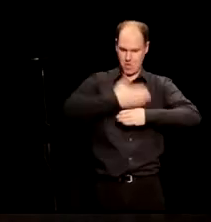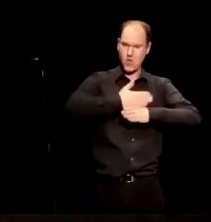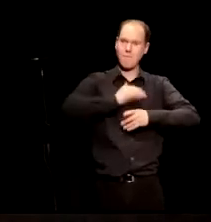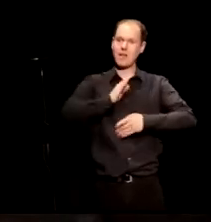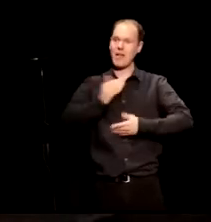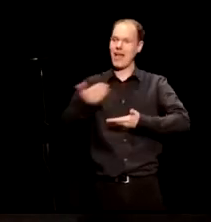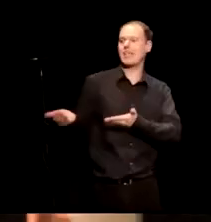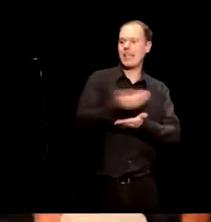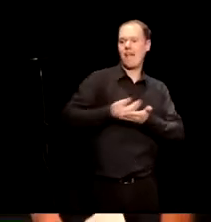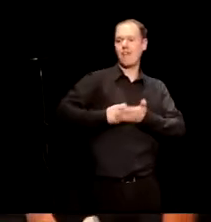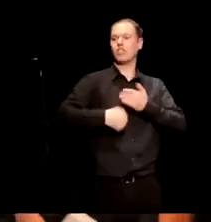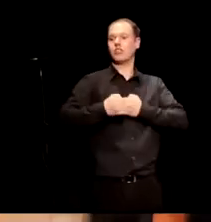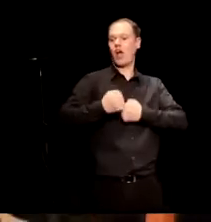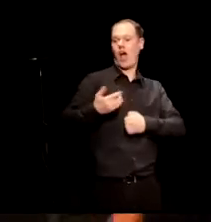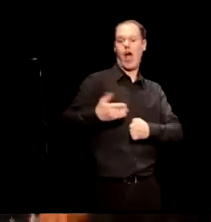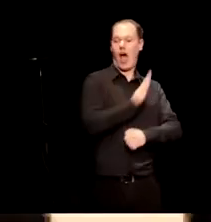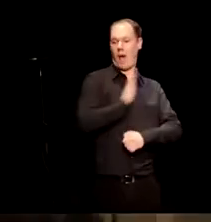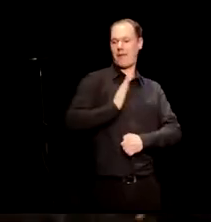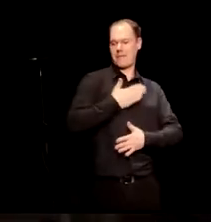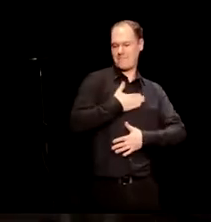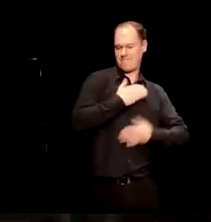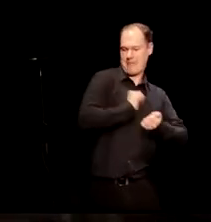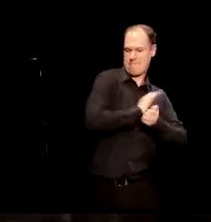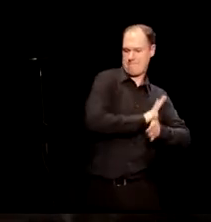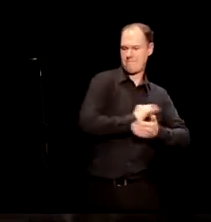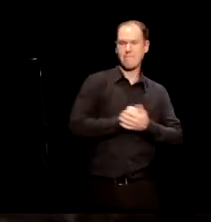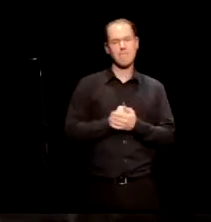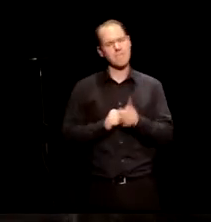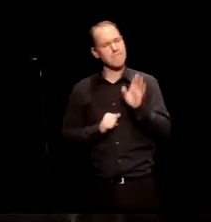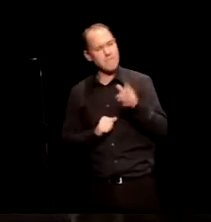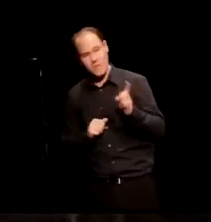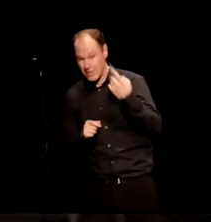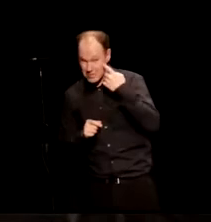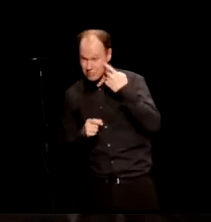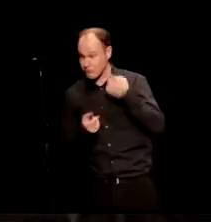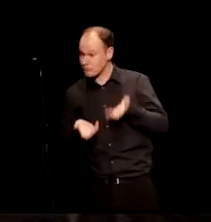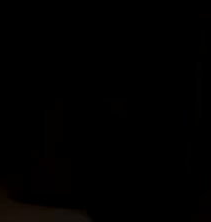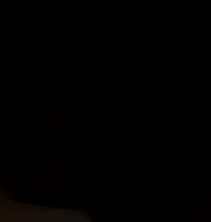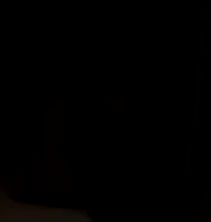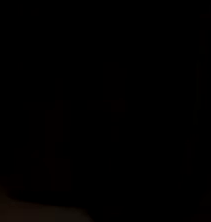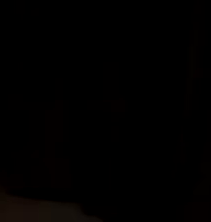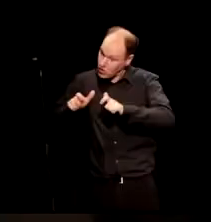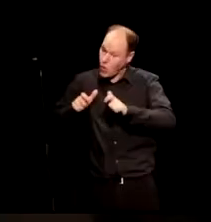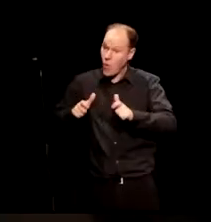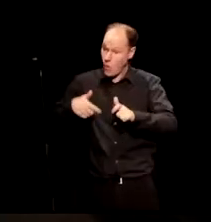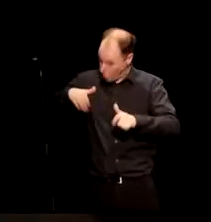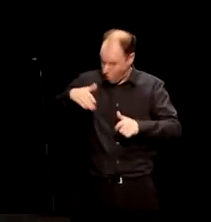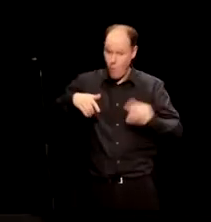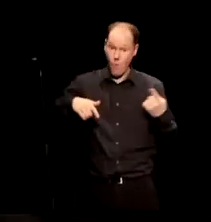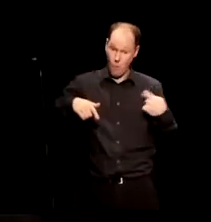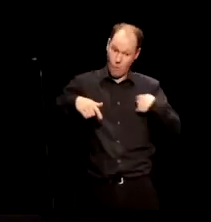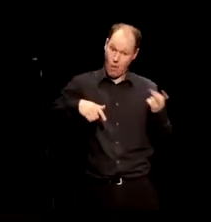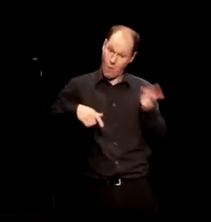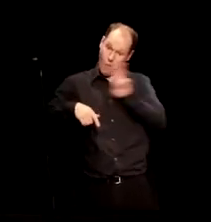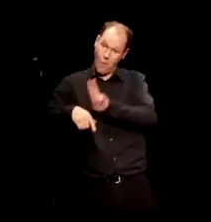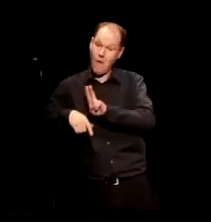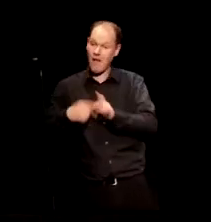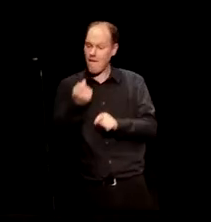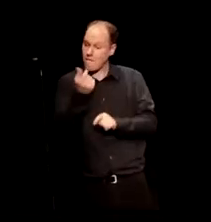the Salvation Army. How does that sound? Go right ahead, Miss Rita. We'll join you in a few minutes.